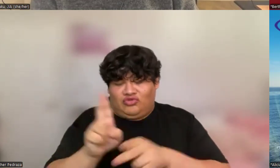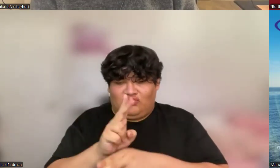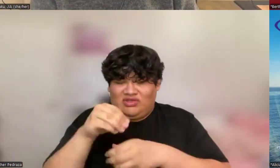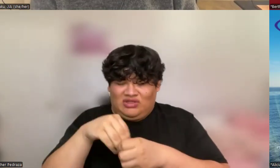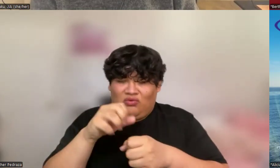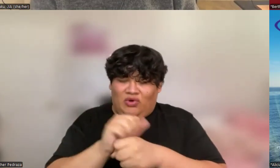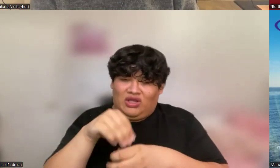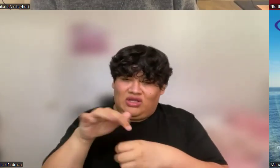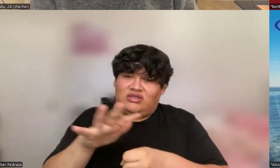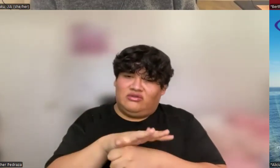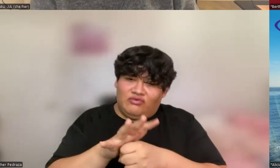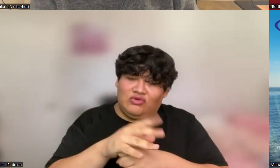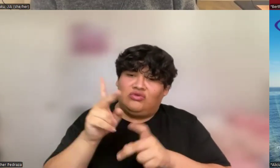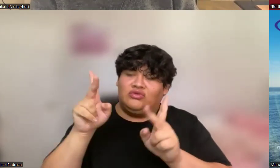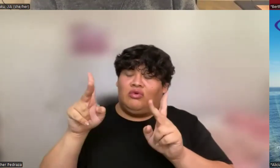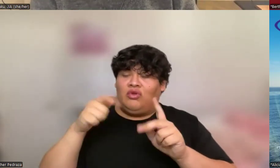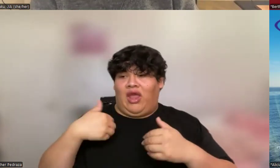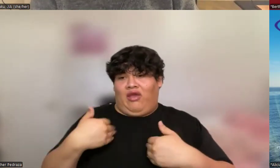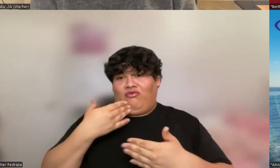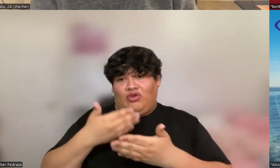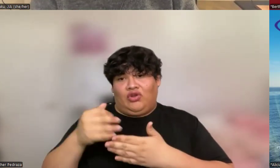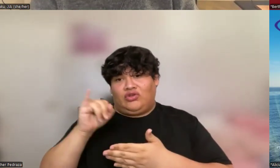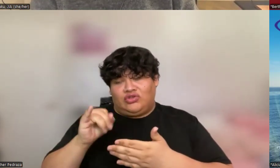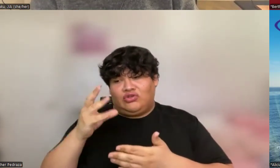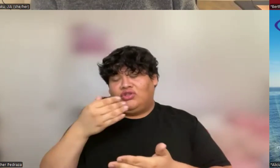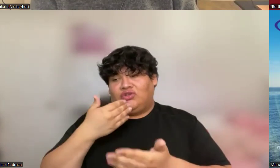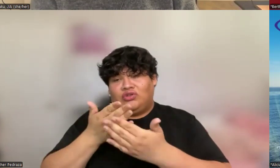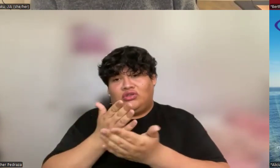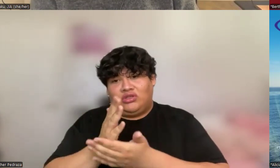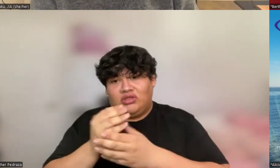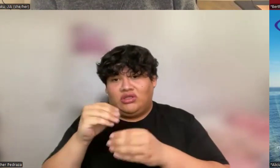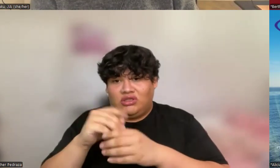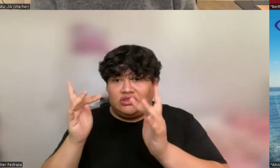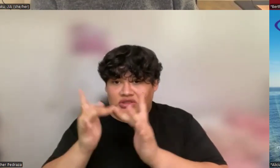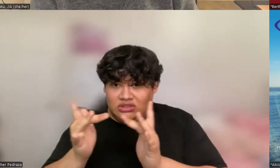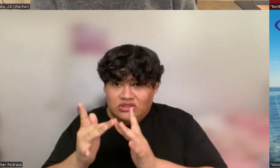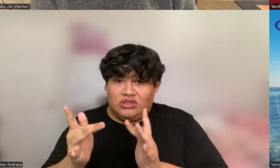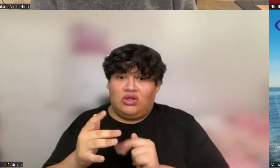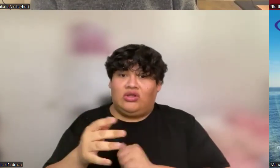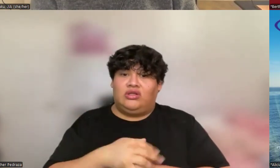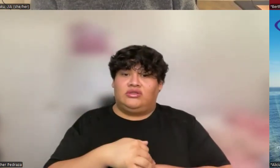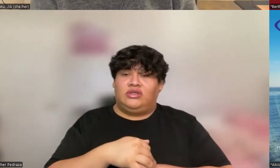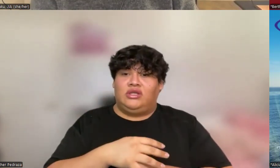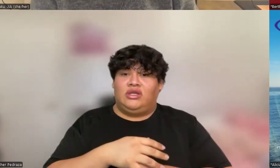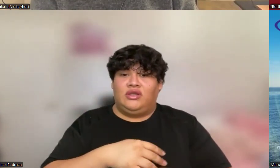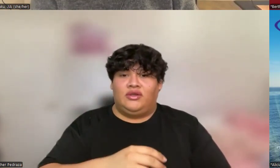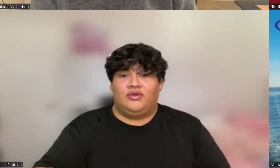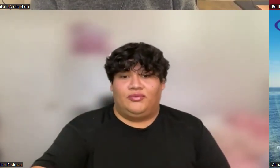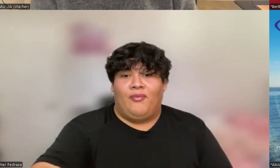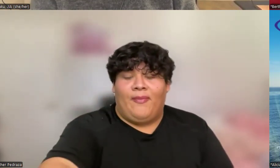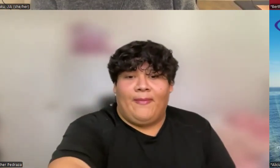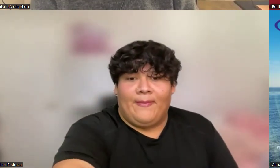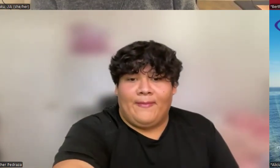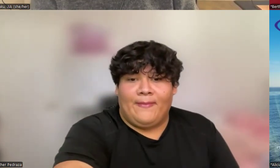has good insurance and access to technology, as well as the ability, to be out and about